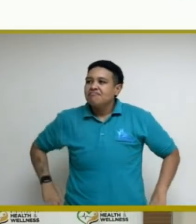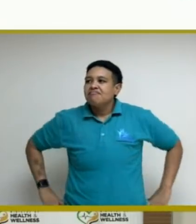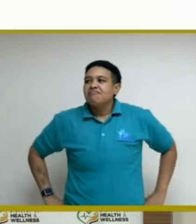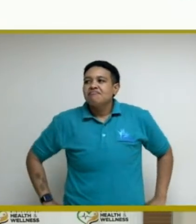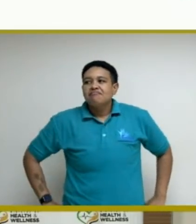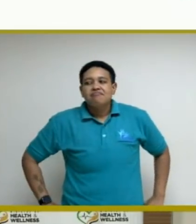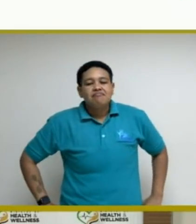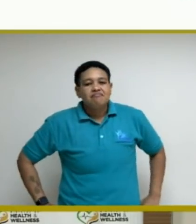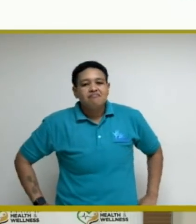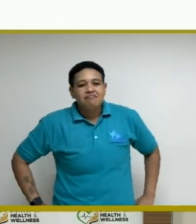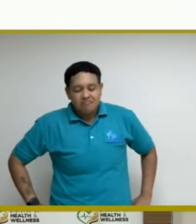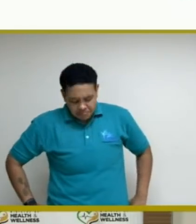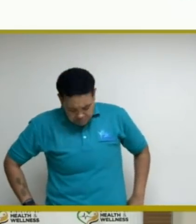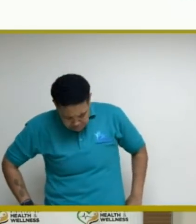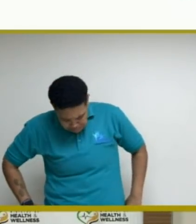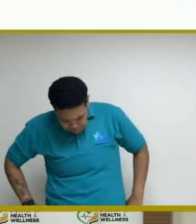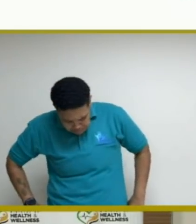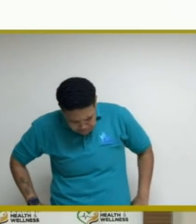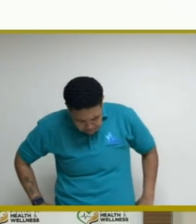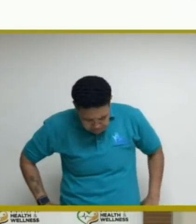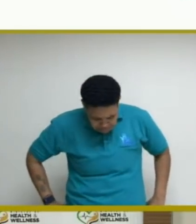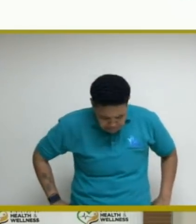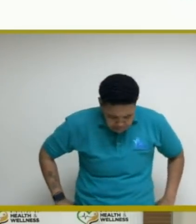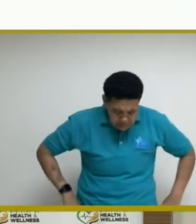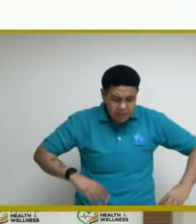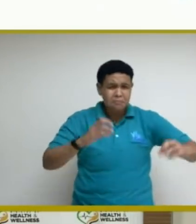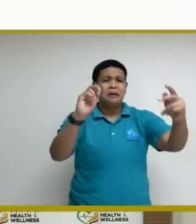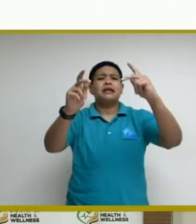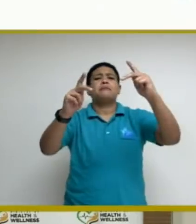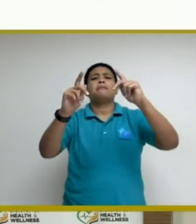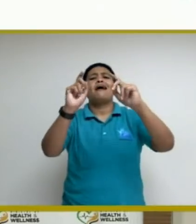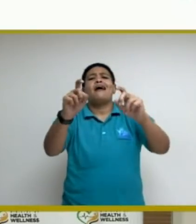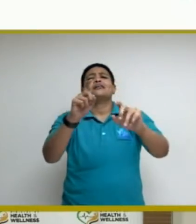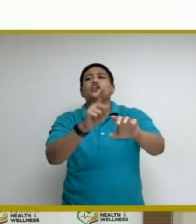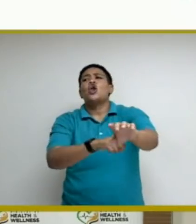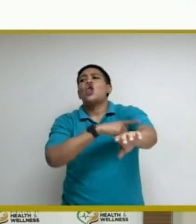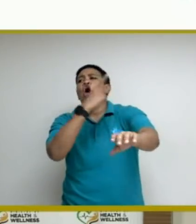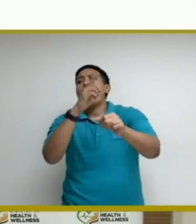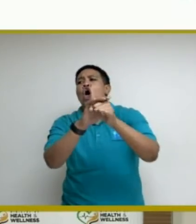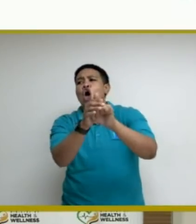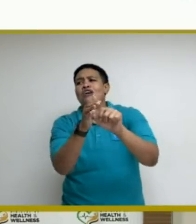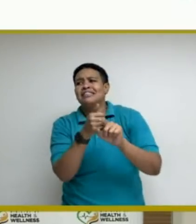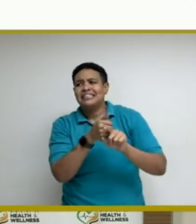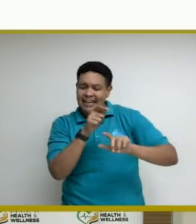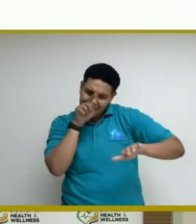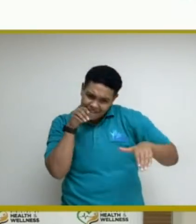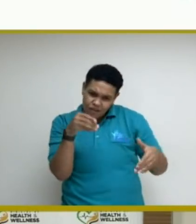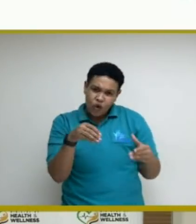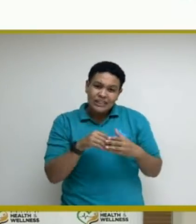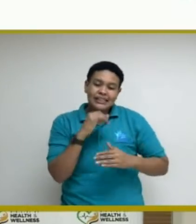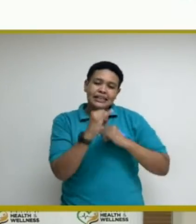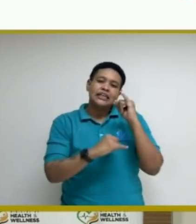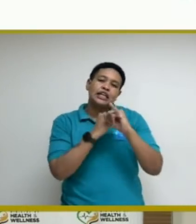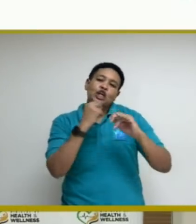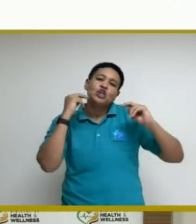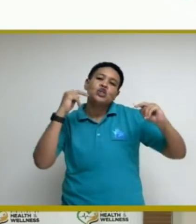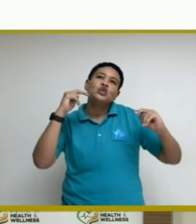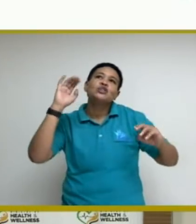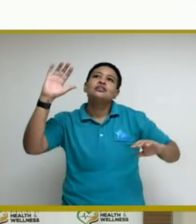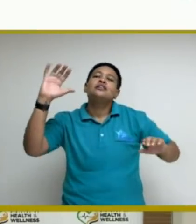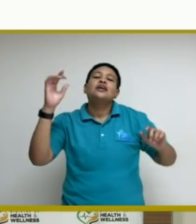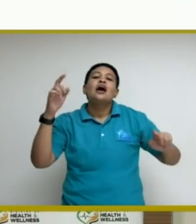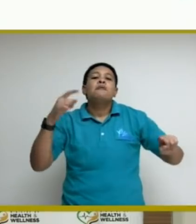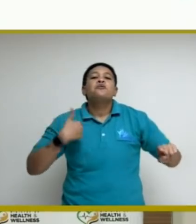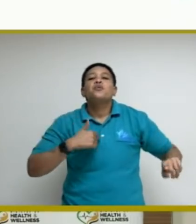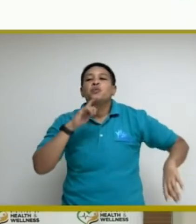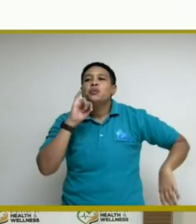Many persons have been asking about long COVID. Again, it has been covered quite a bit in the international news, and we're